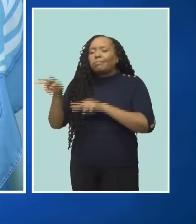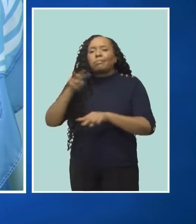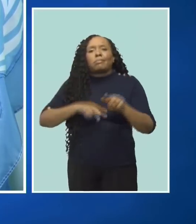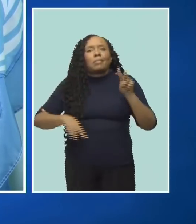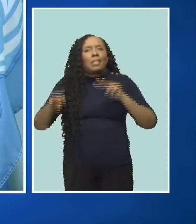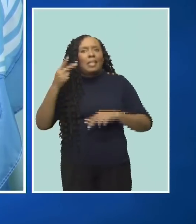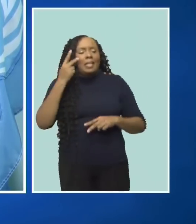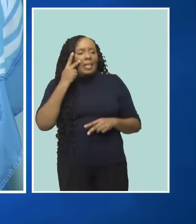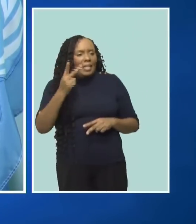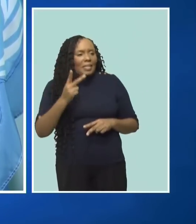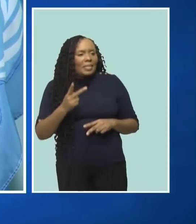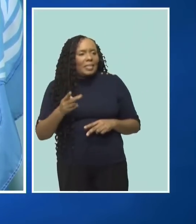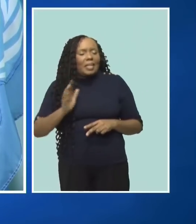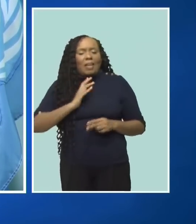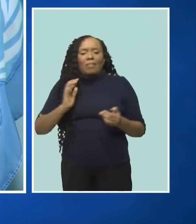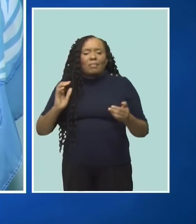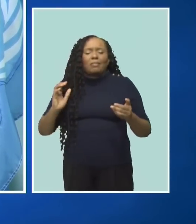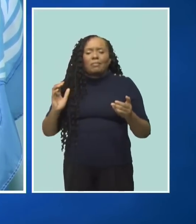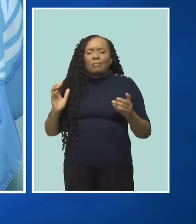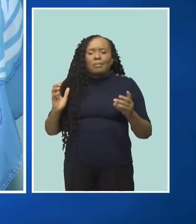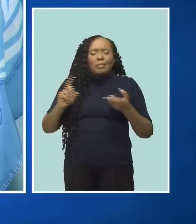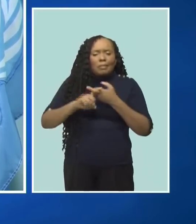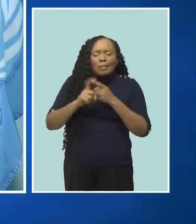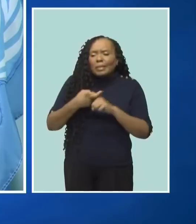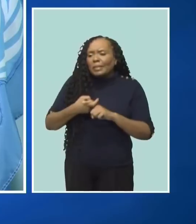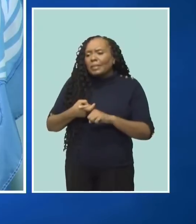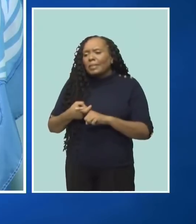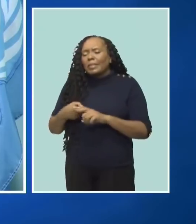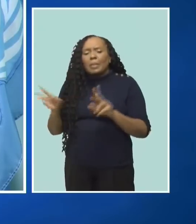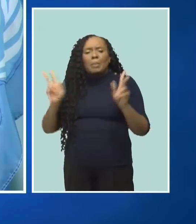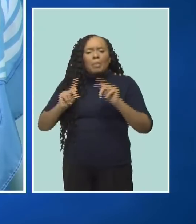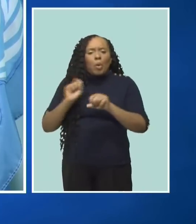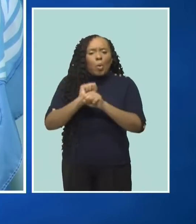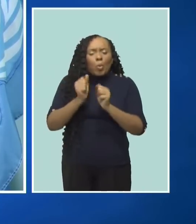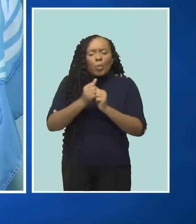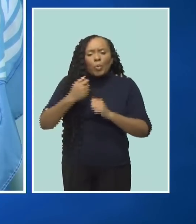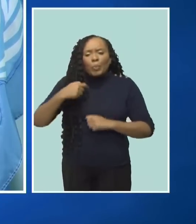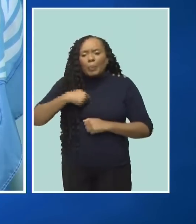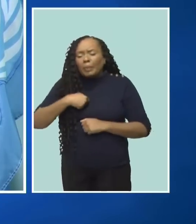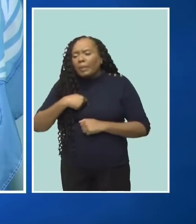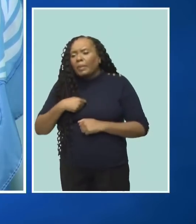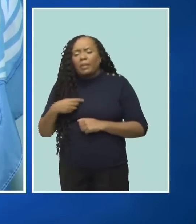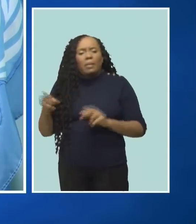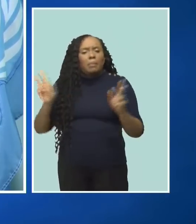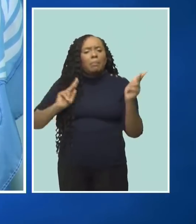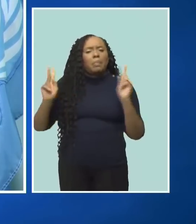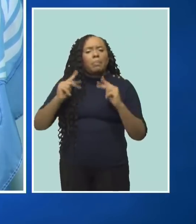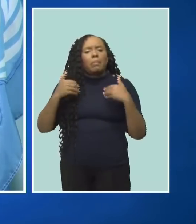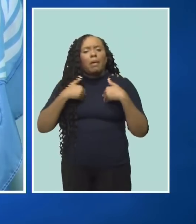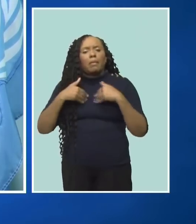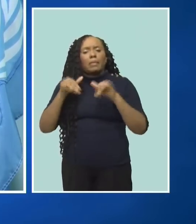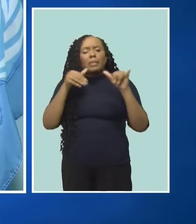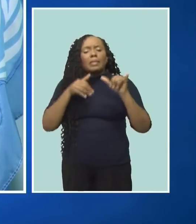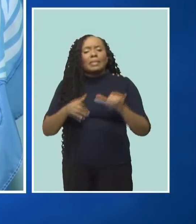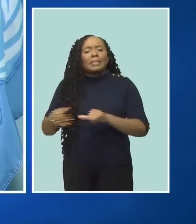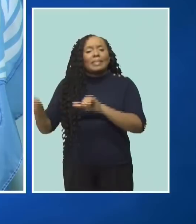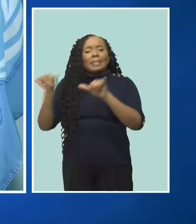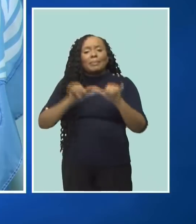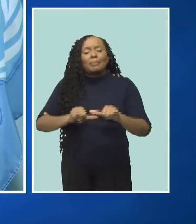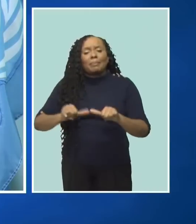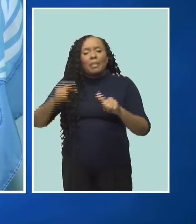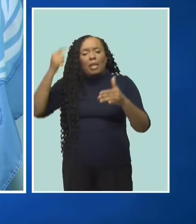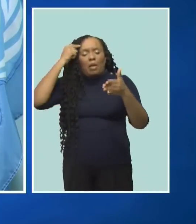just colleagues, but partners and friends who share a common purpose. It is especially inspiring to see the